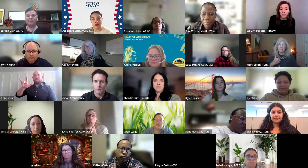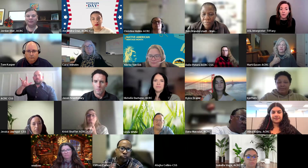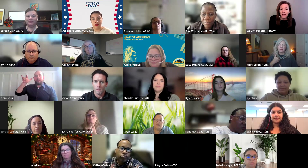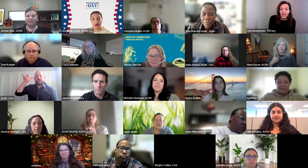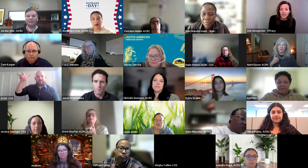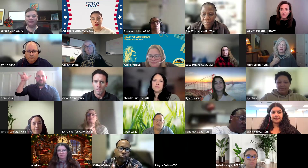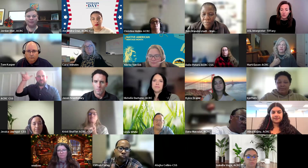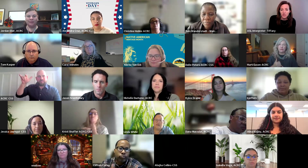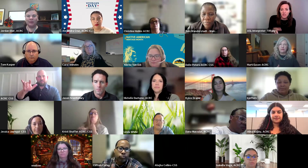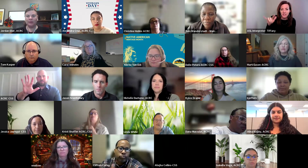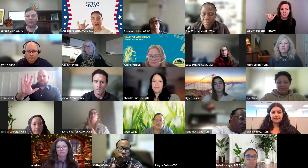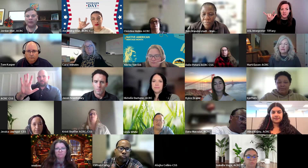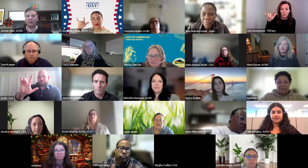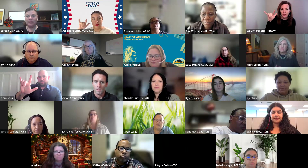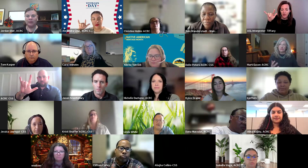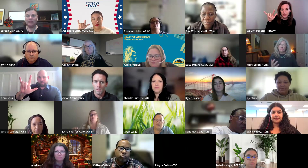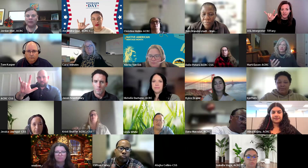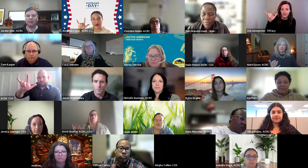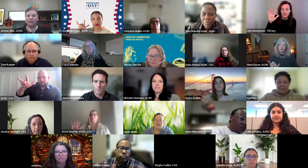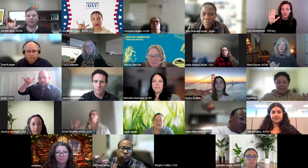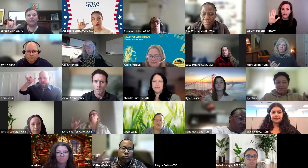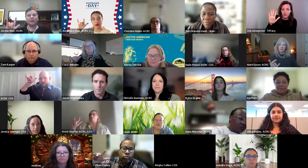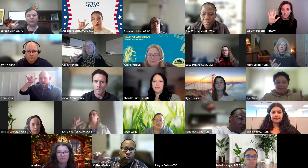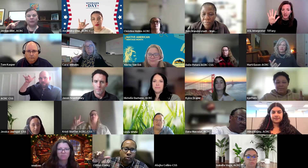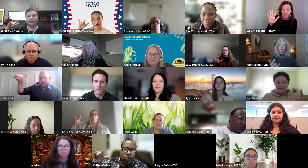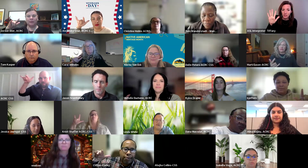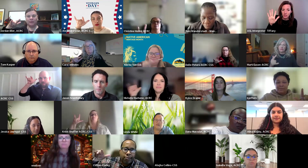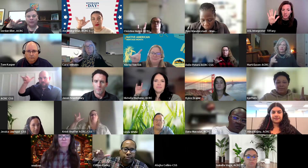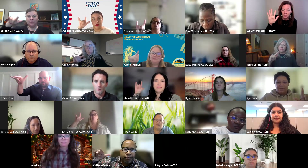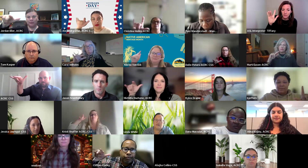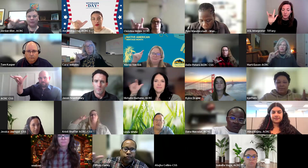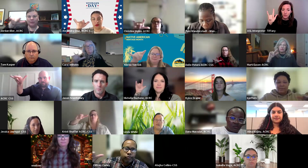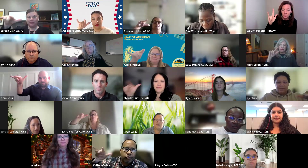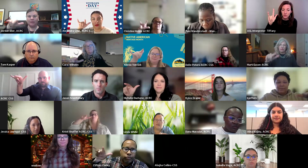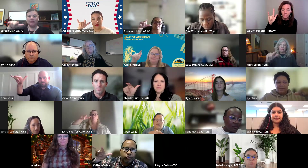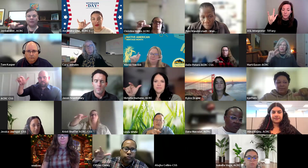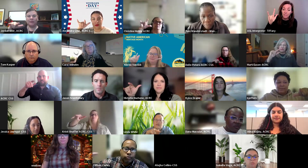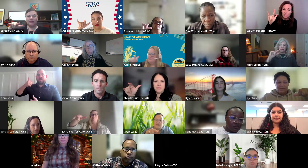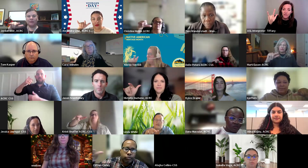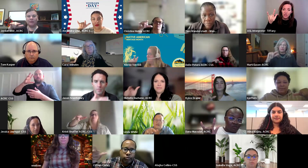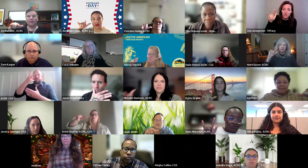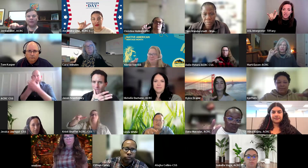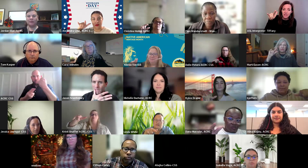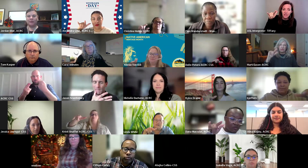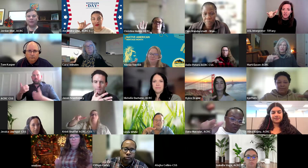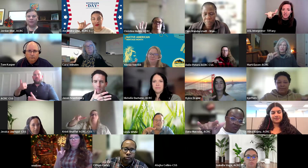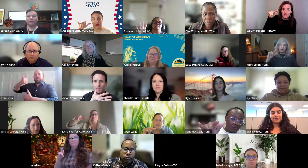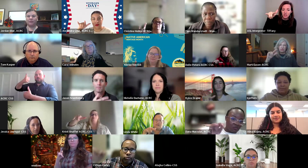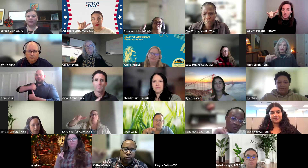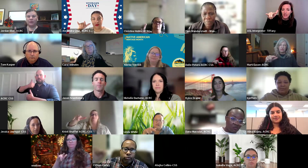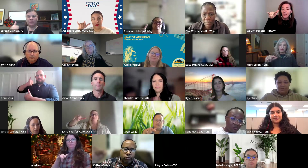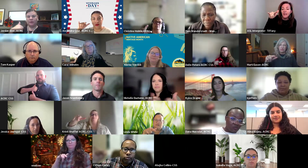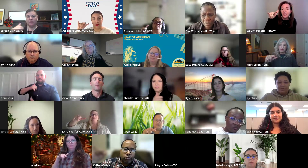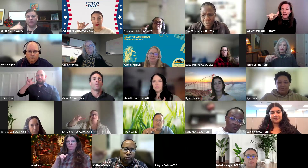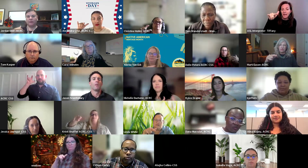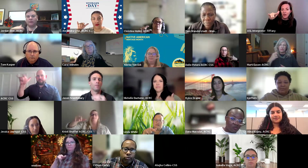gun, but Air Force is with airplanes. So you're going to do a 5-hand shape. You're going to fold those two middle fingers in, and it's going to